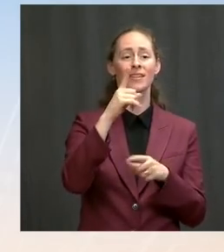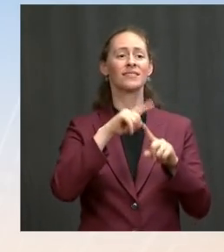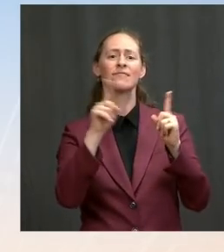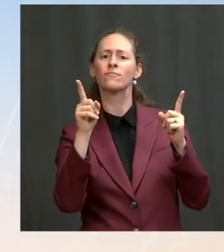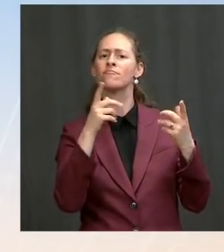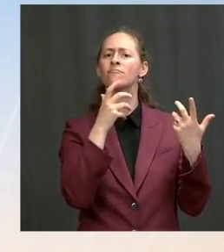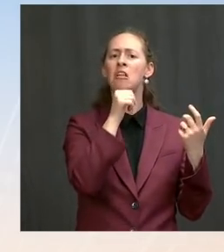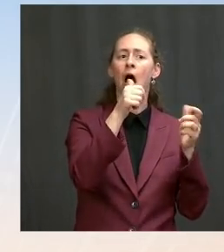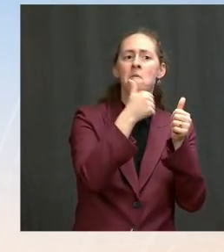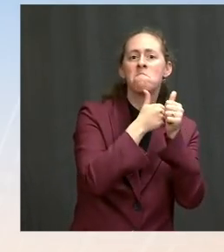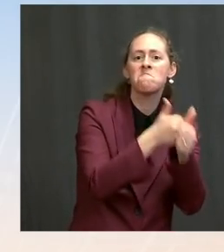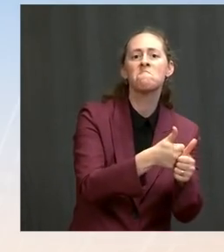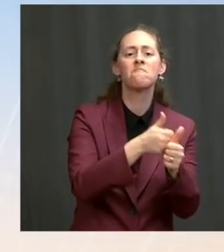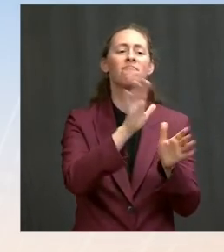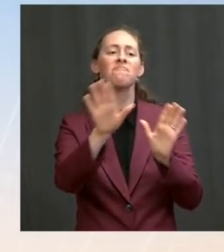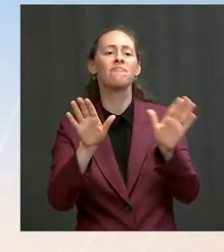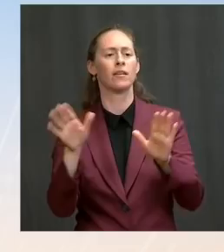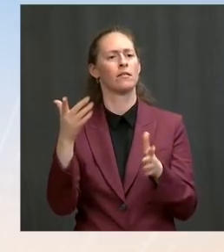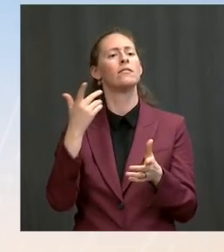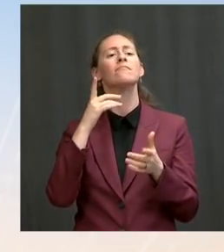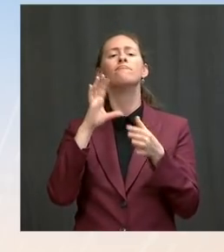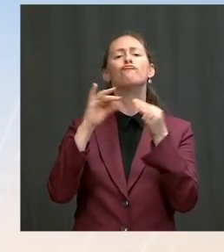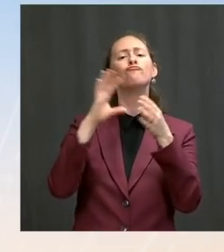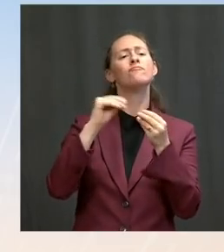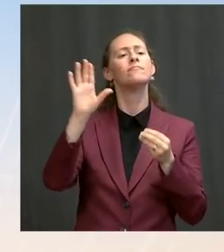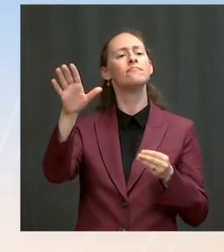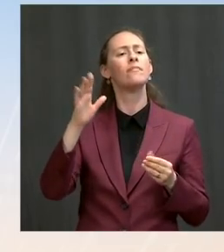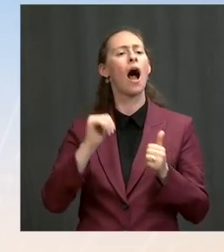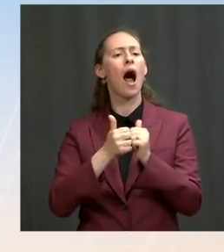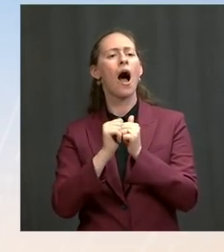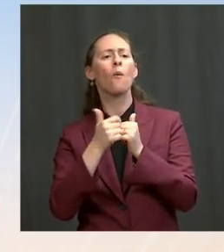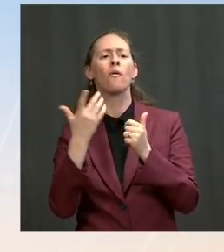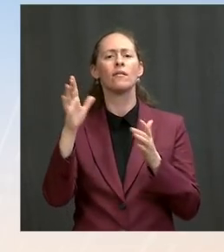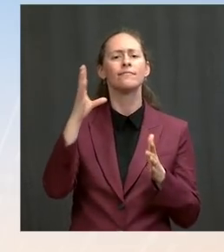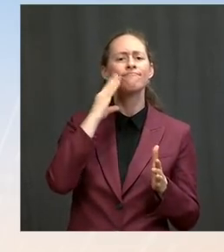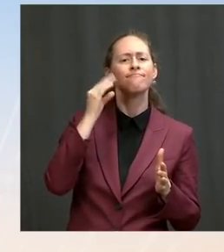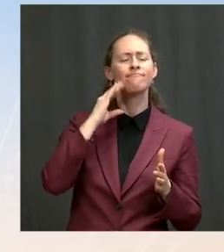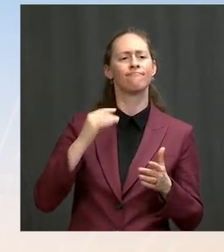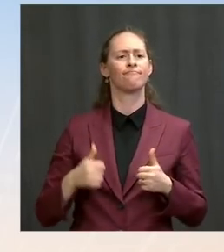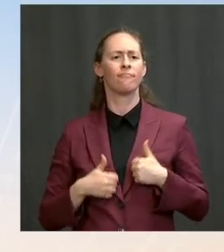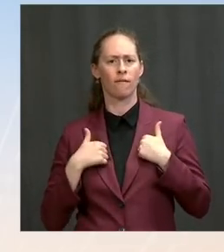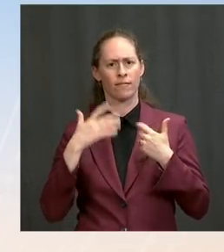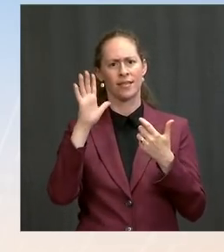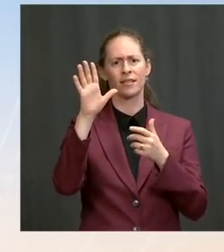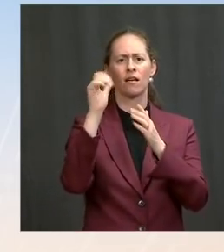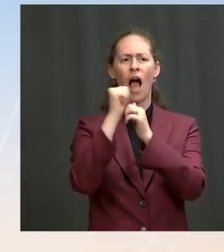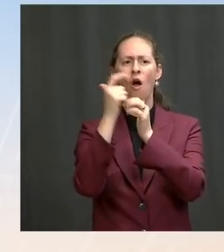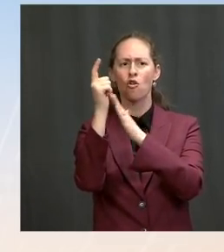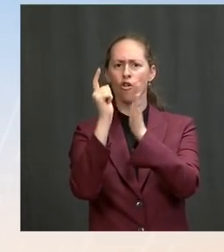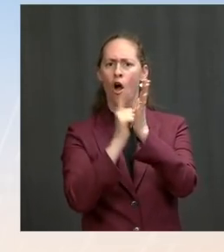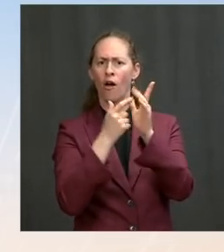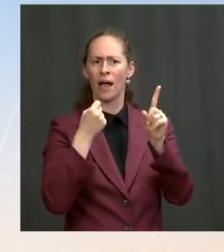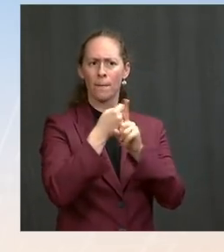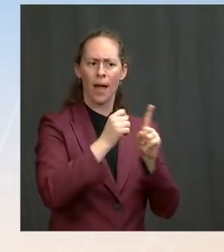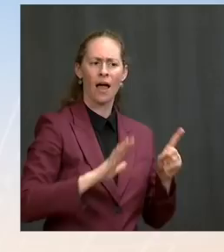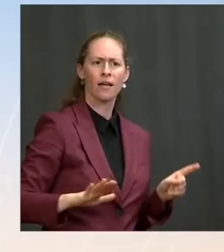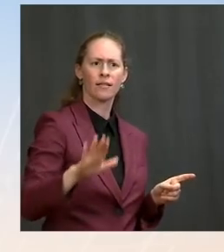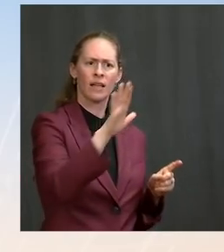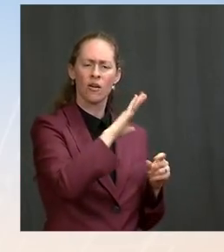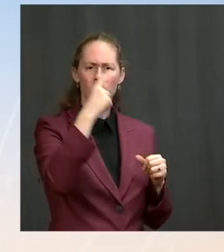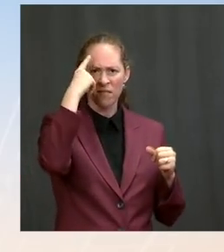stories about the impact the state-level anti-transgender legislation has had on their well-being, their experiences of